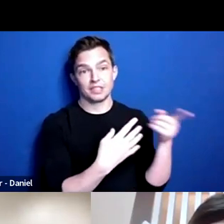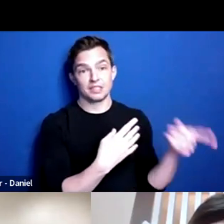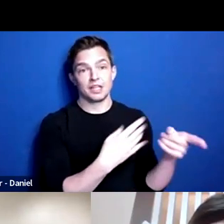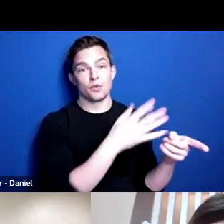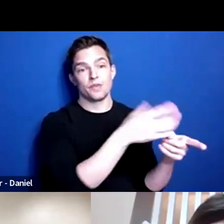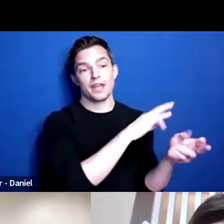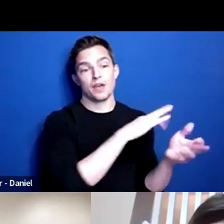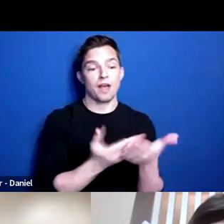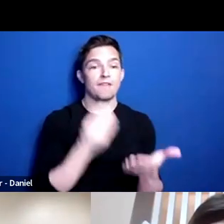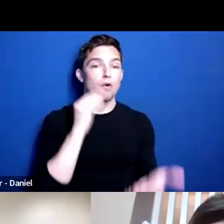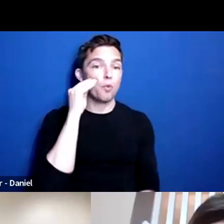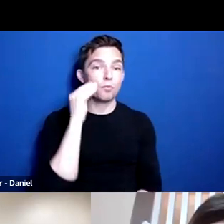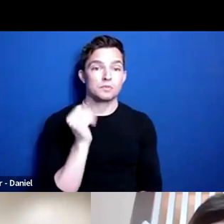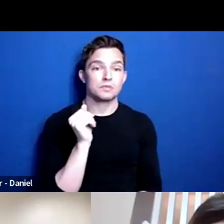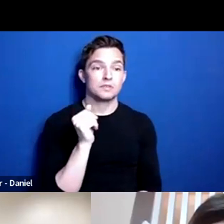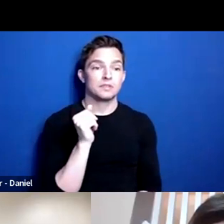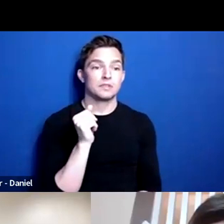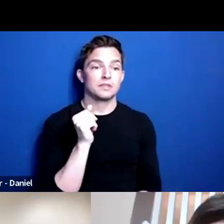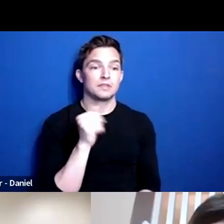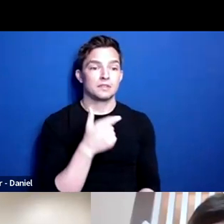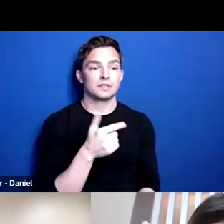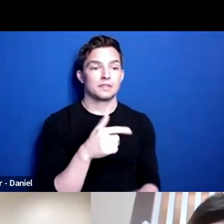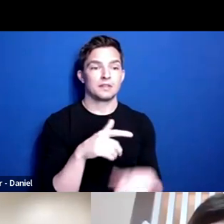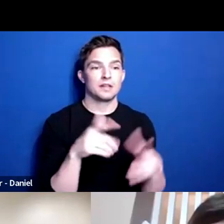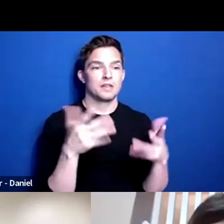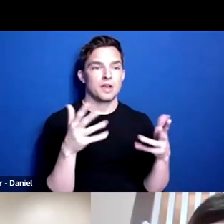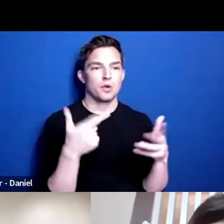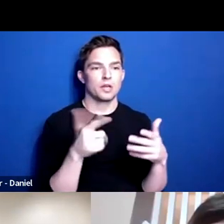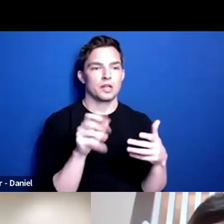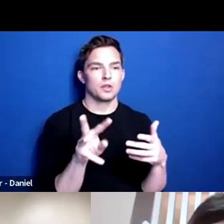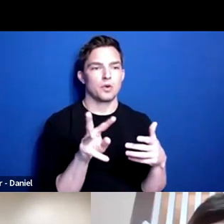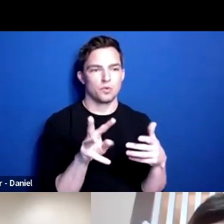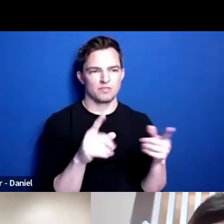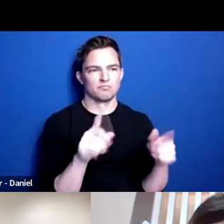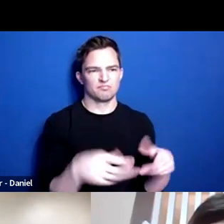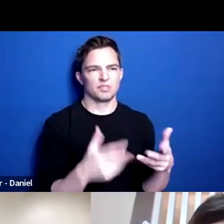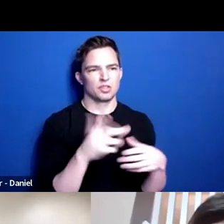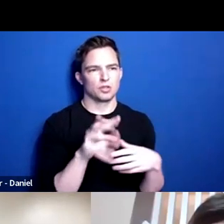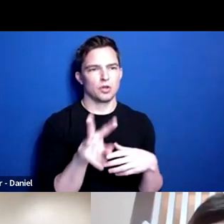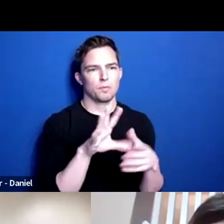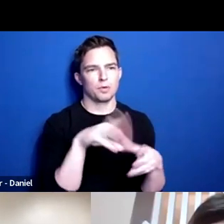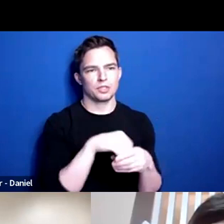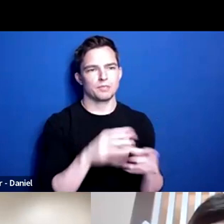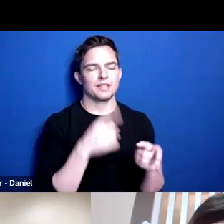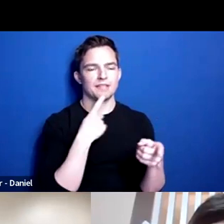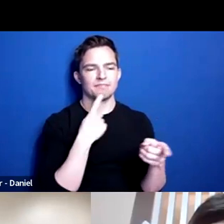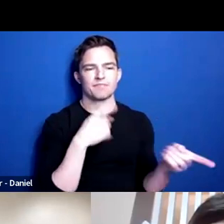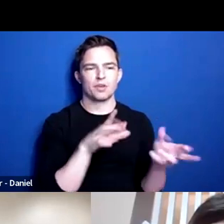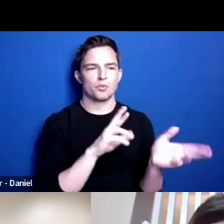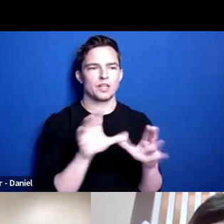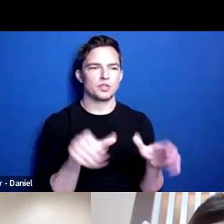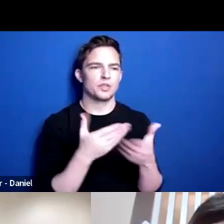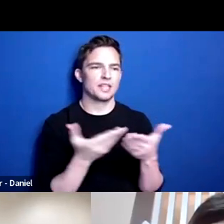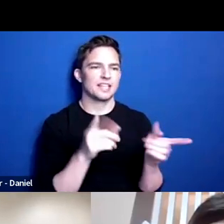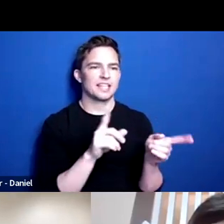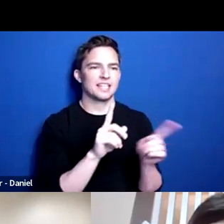came home, they came to GLOW. They were already a GLOW participant. They came to GLOW, and they made it very clear that they were ready to do some things differently.